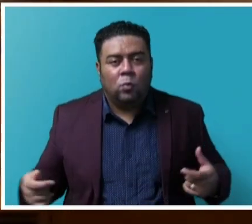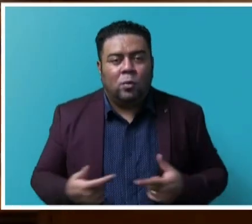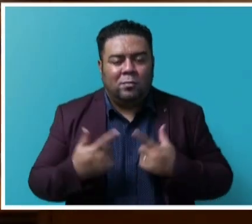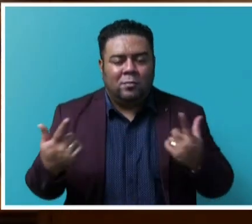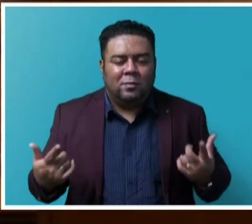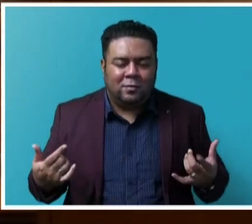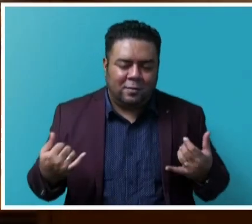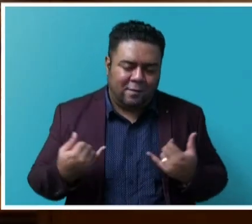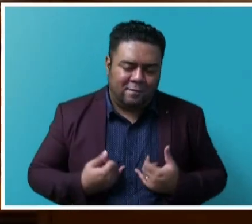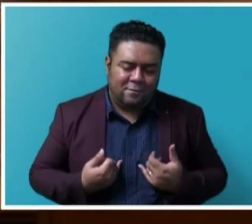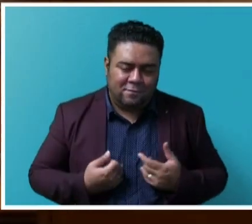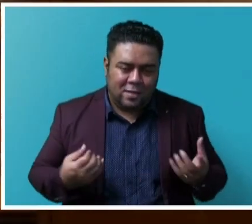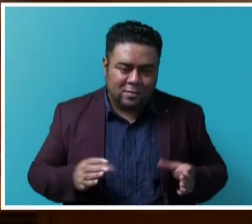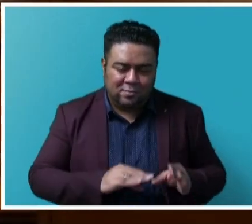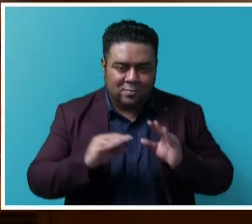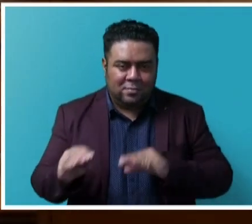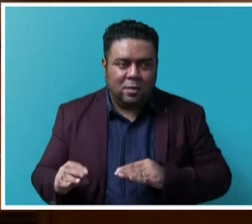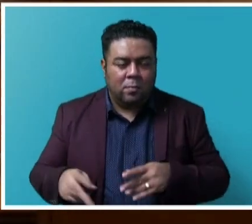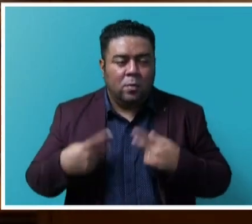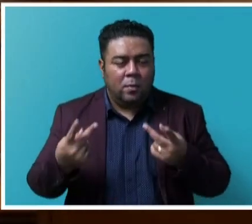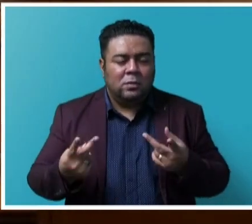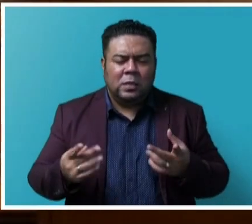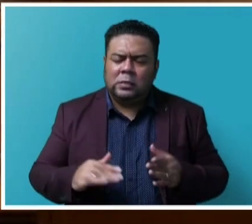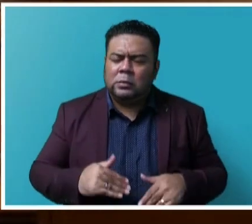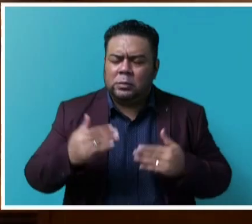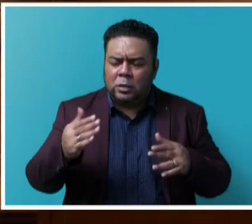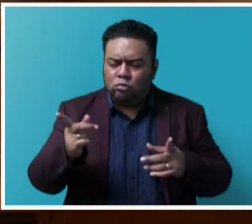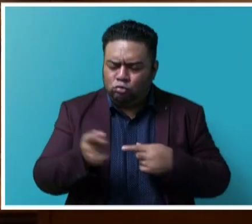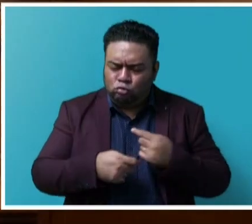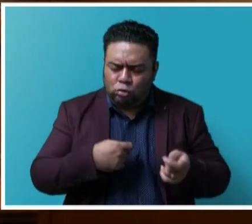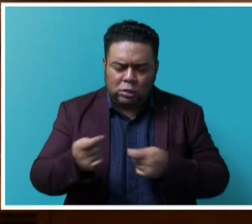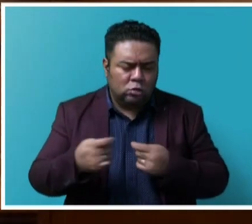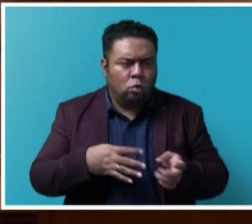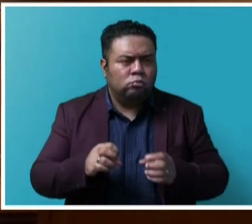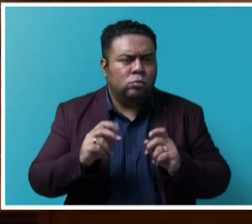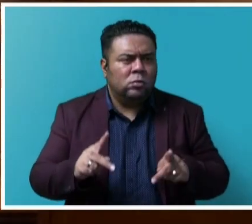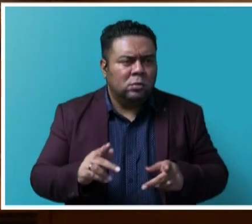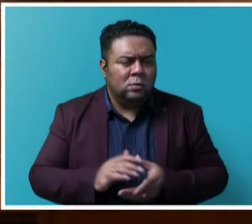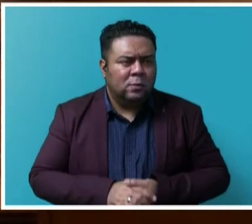promote sustainable industries, and enhance trade opportunities.